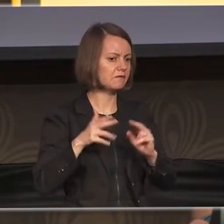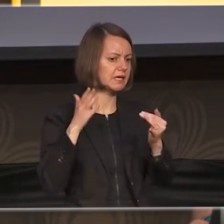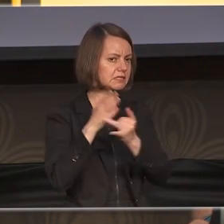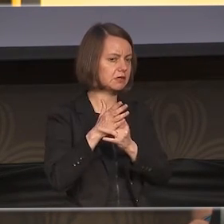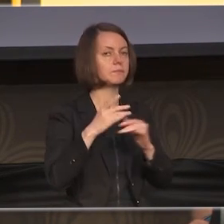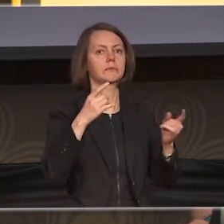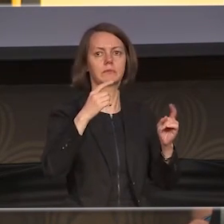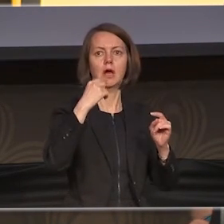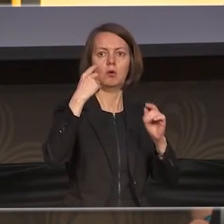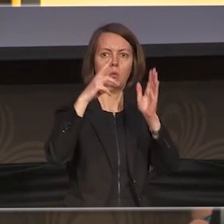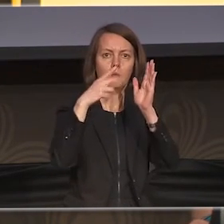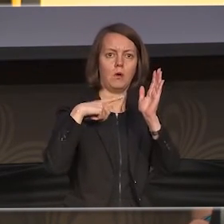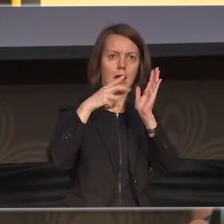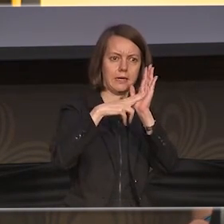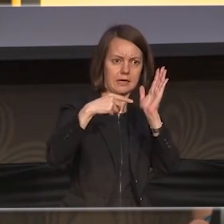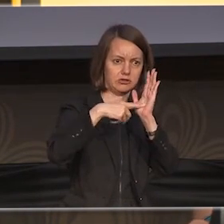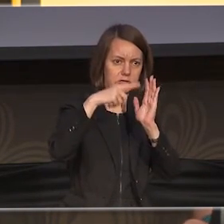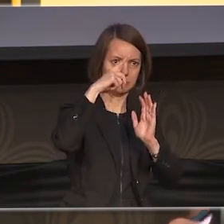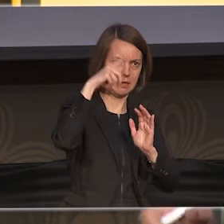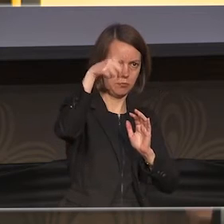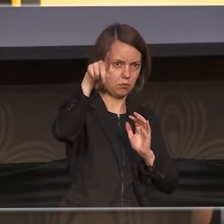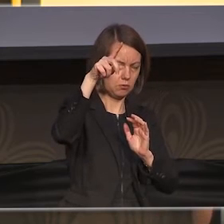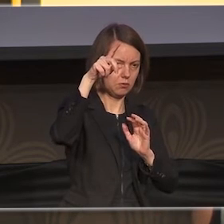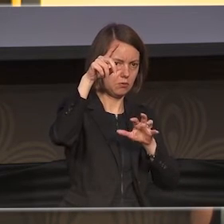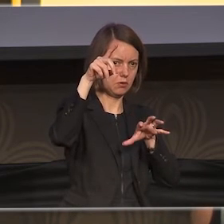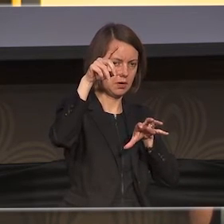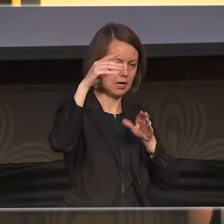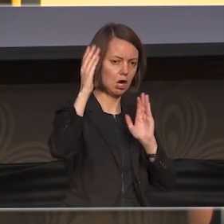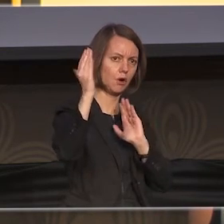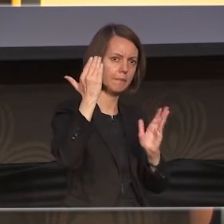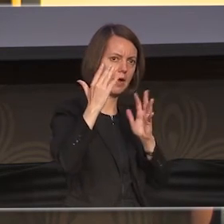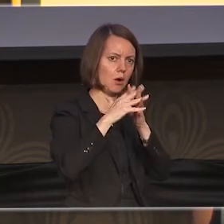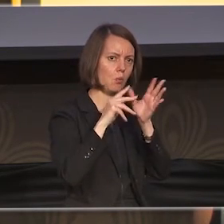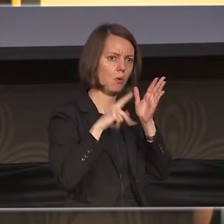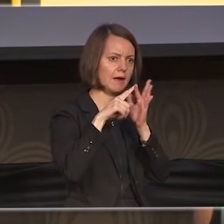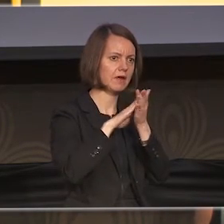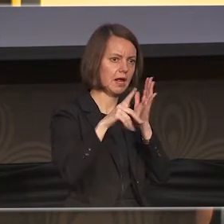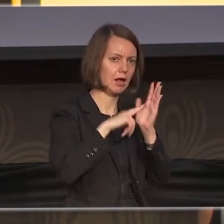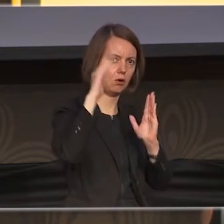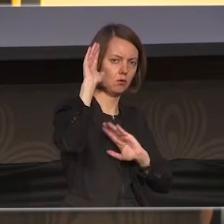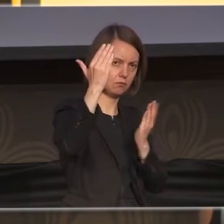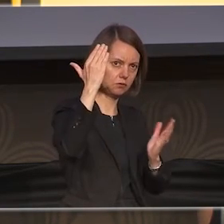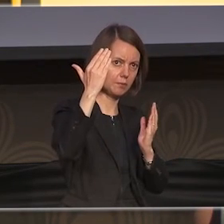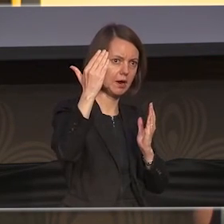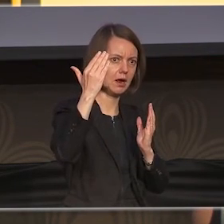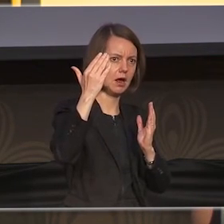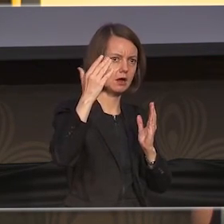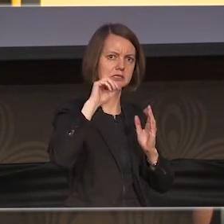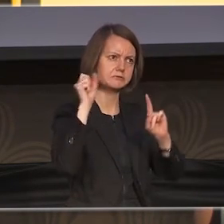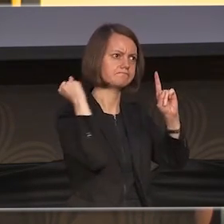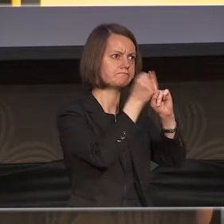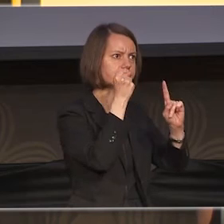using today's platform to raise awareness and awaken passion for insisting on reinstating the human rights of